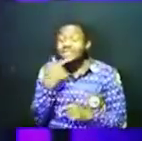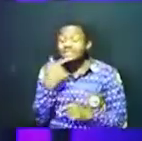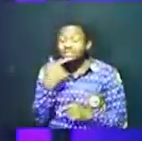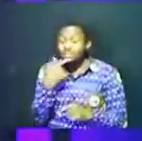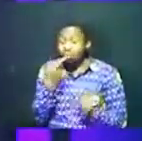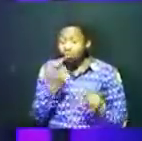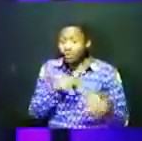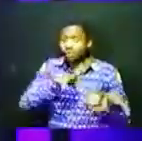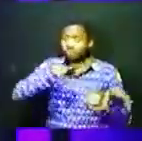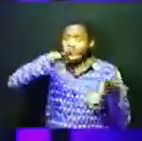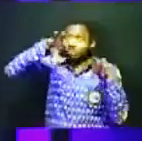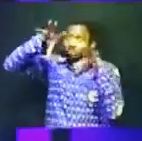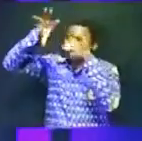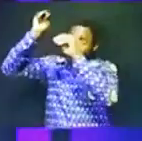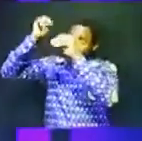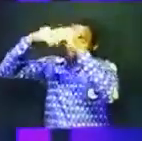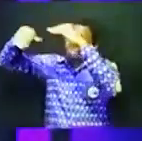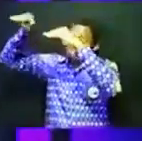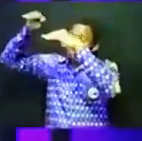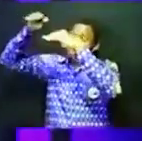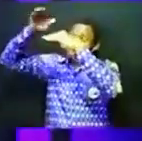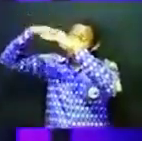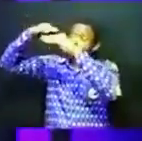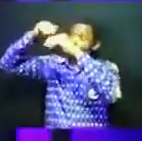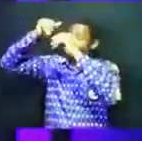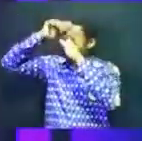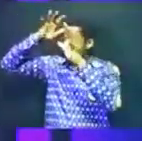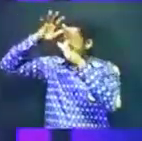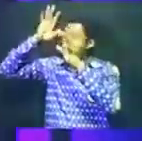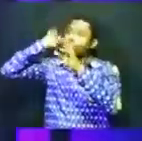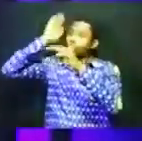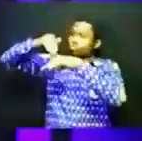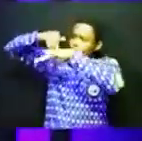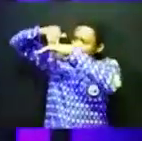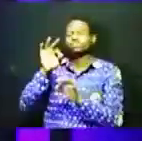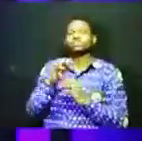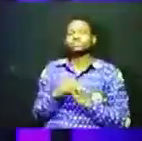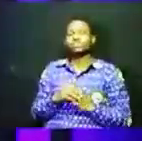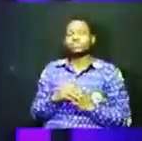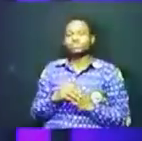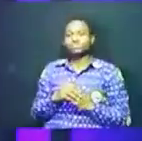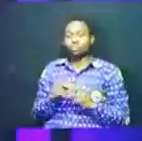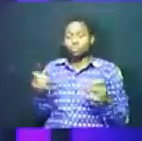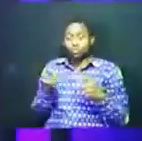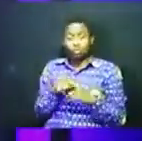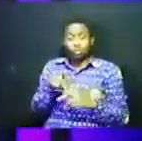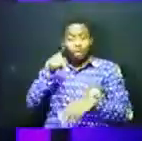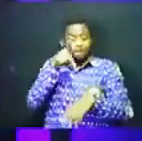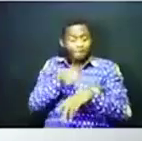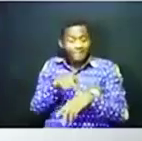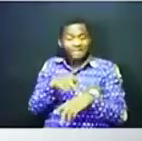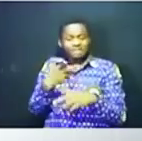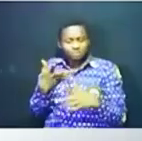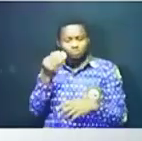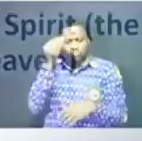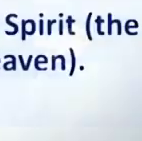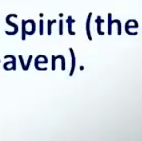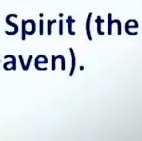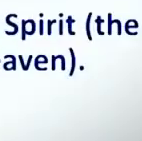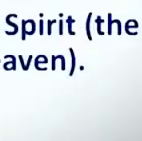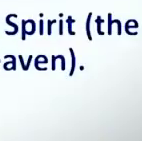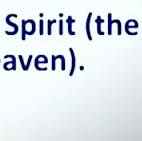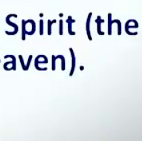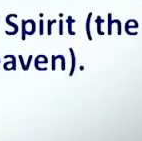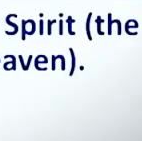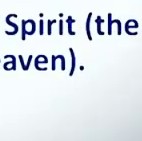the promise. So far as Peter and co were concerned, the coming of the Holy Spirit is an evidence that Jesus has arrived in